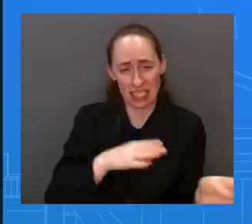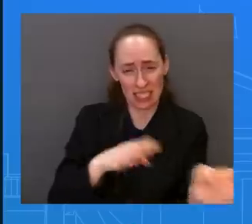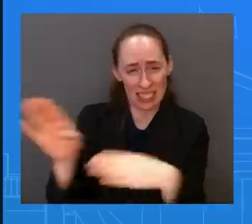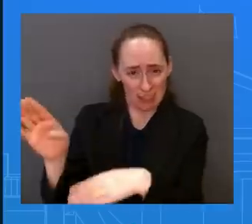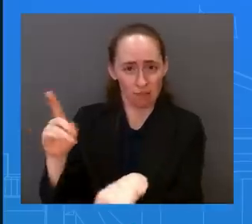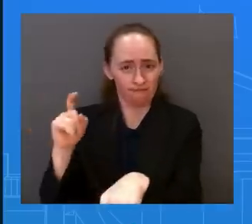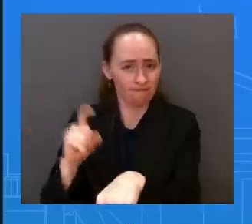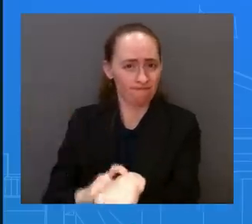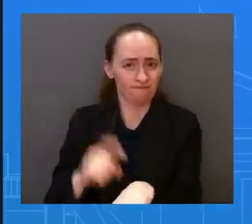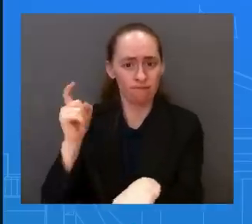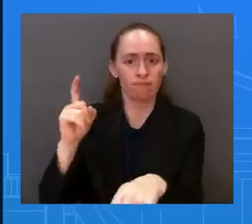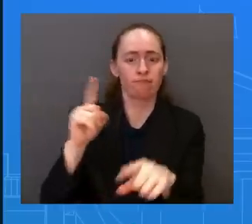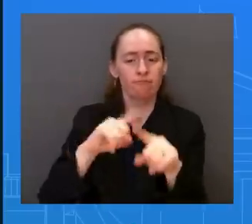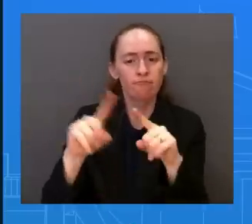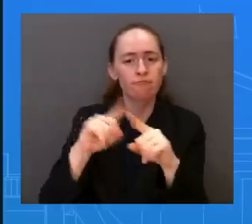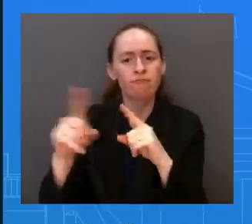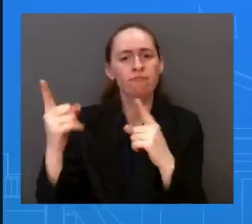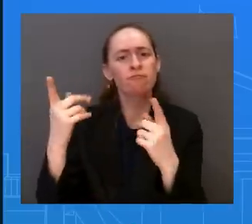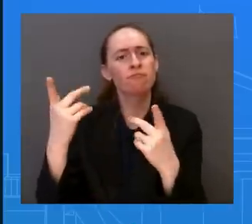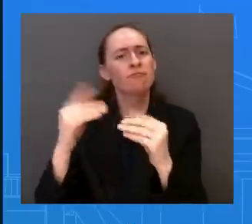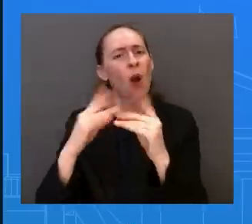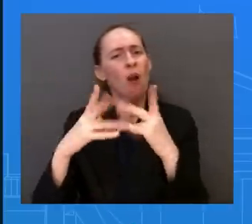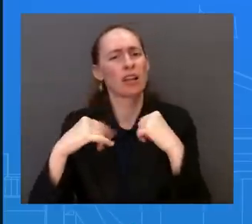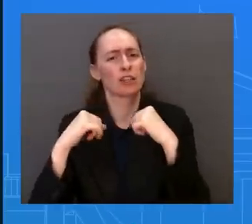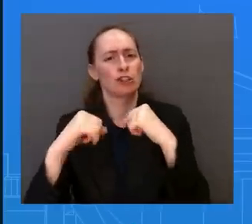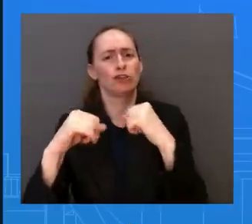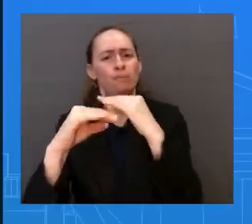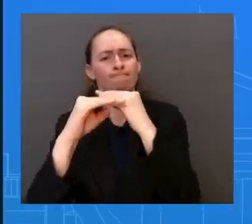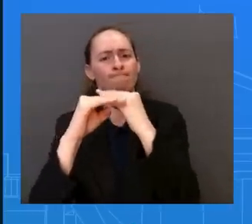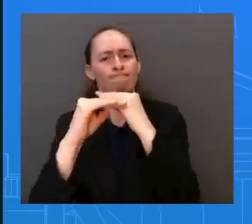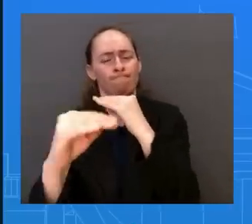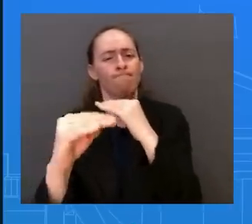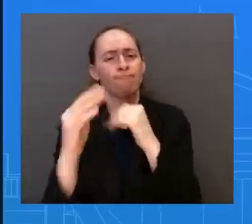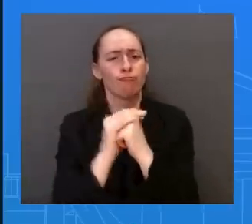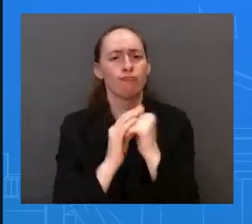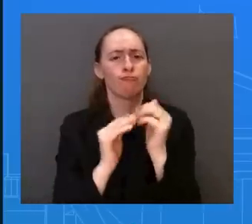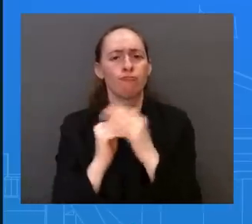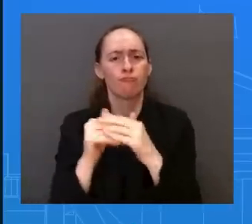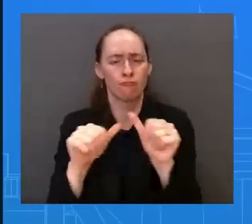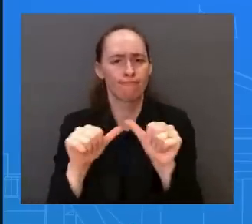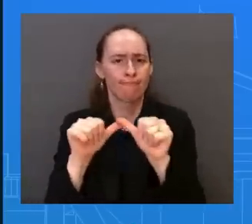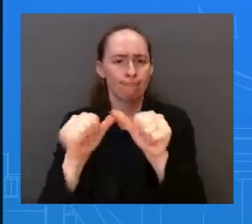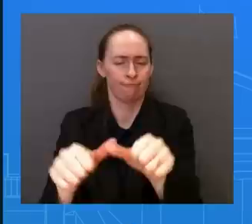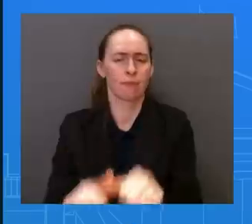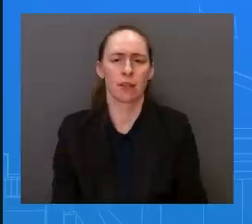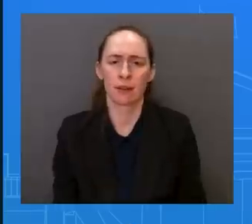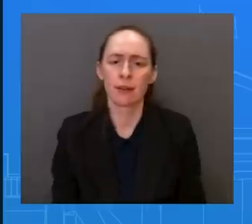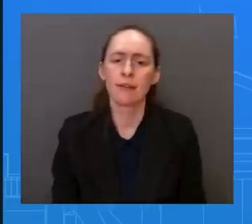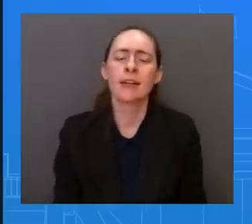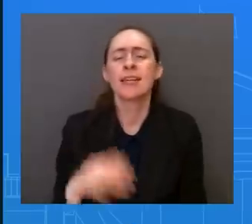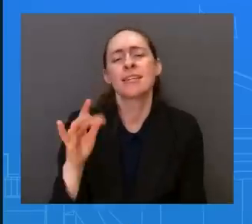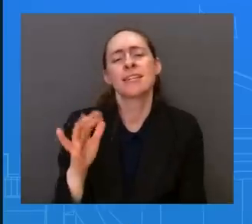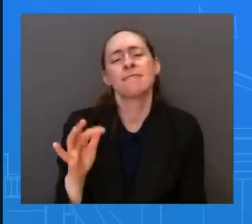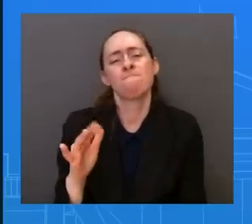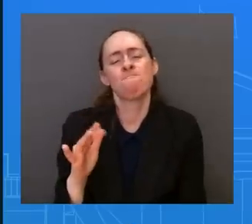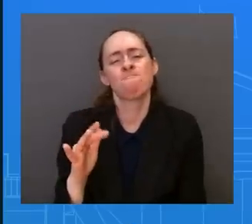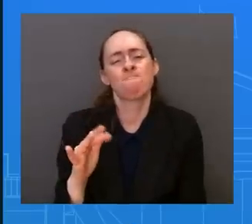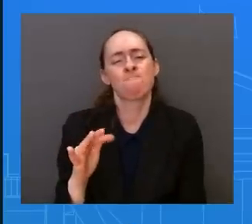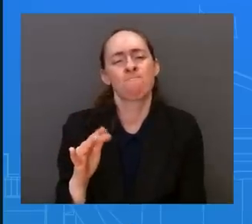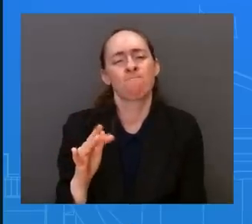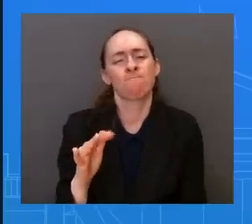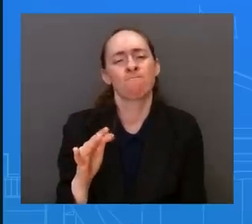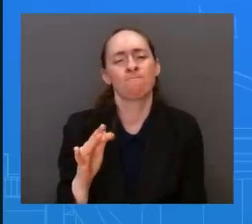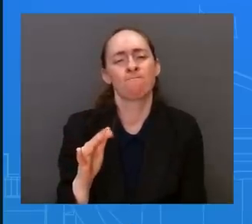does is to actually accelerate the reduction in cost of deploying next generation